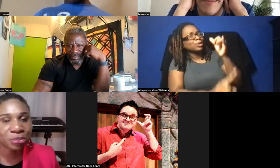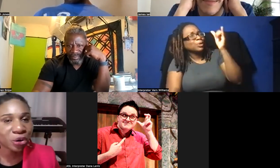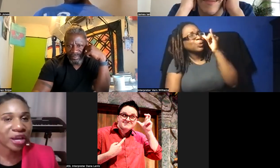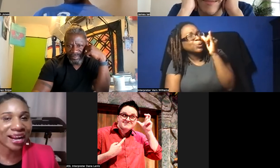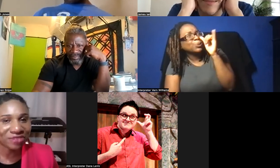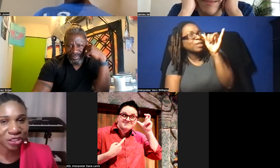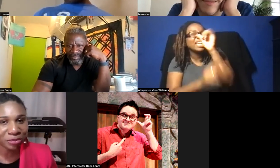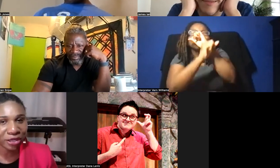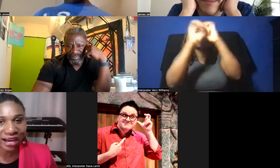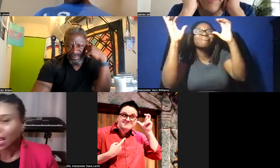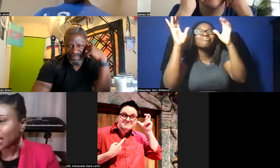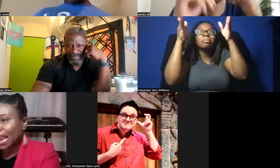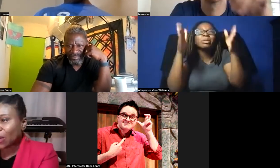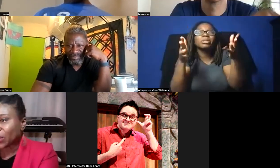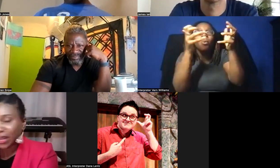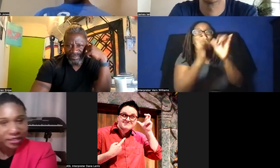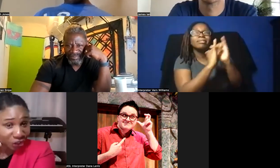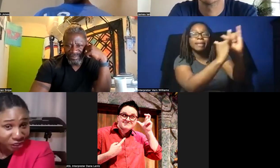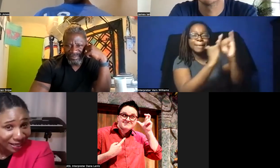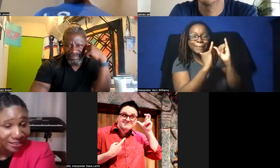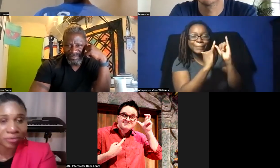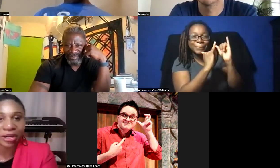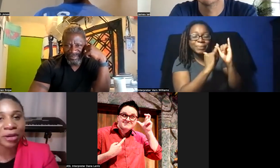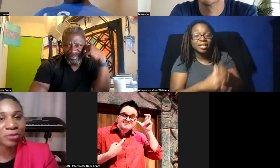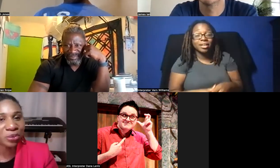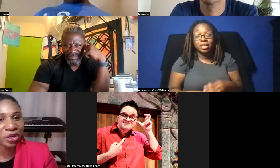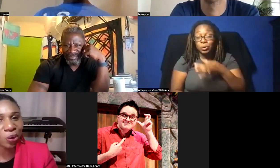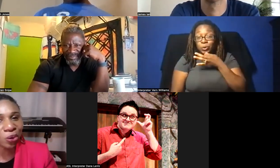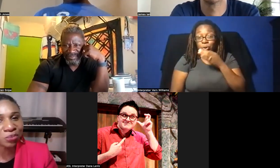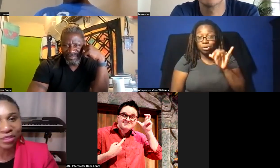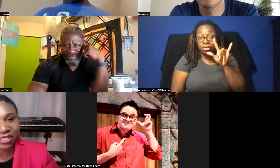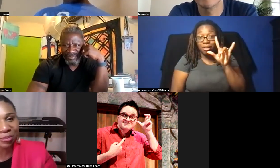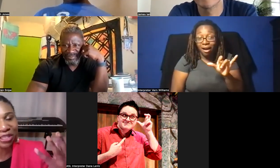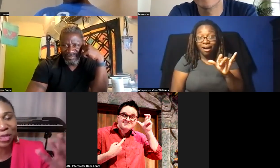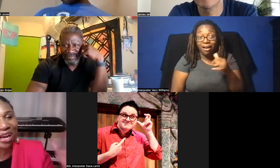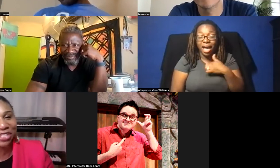vision board and eventually become that. Now, July is coming up and I'm doing a whole